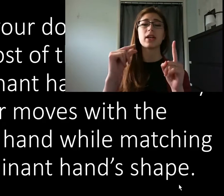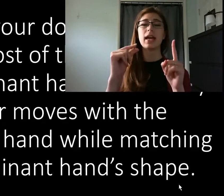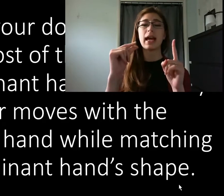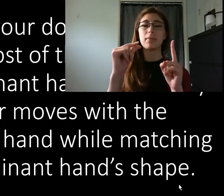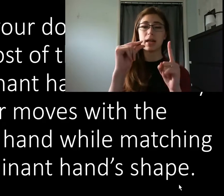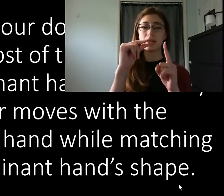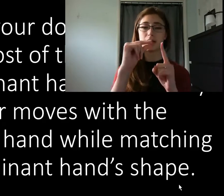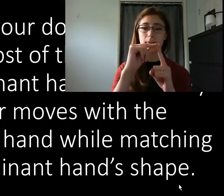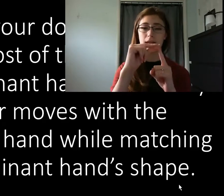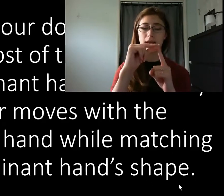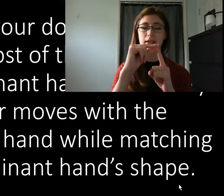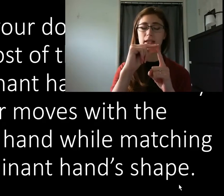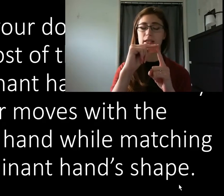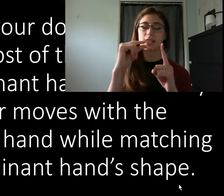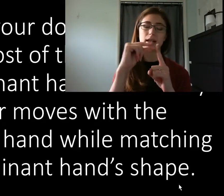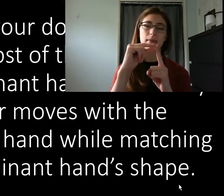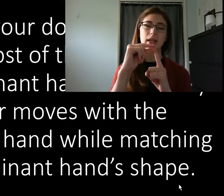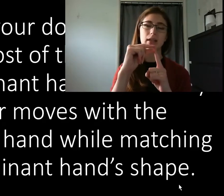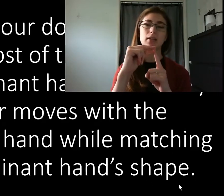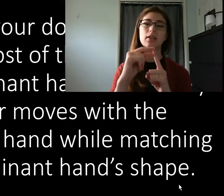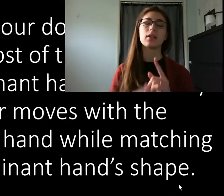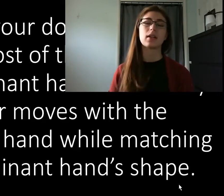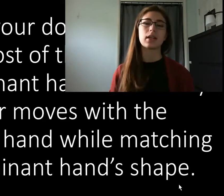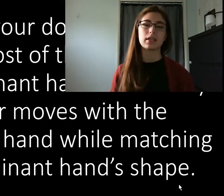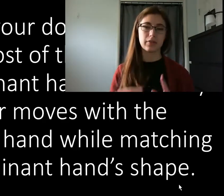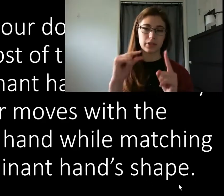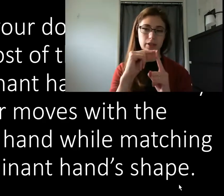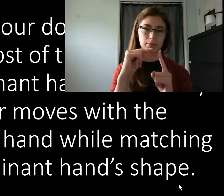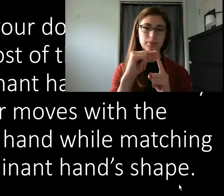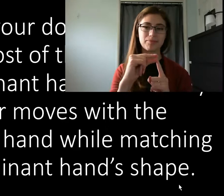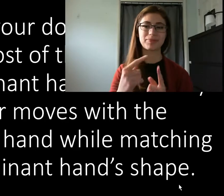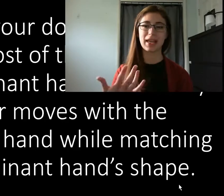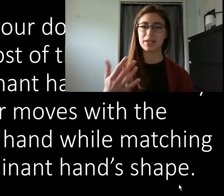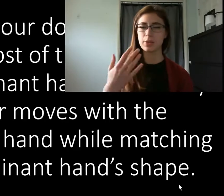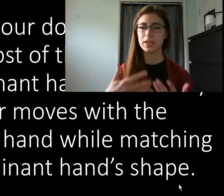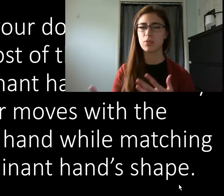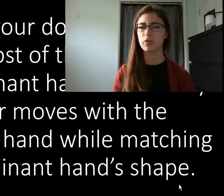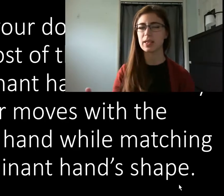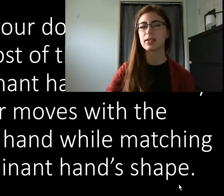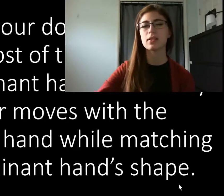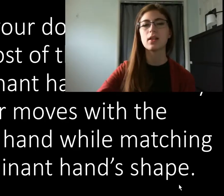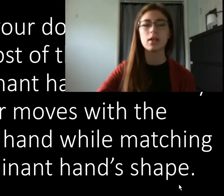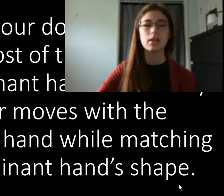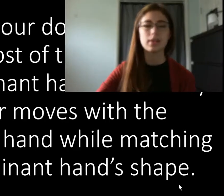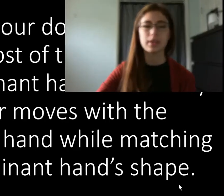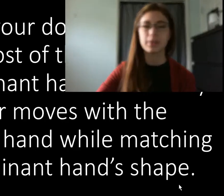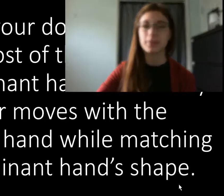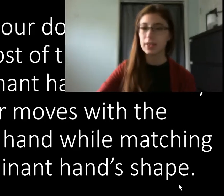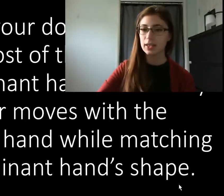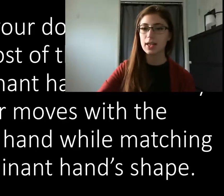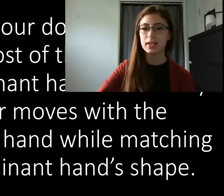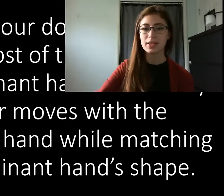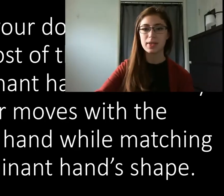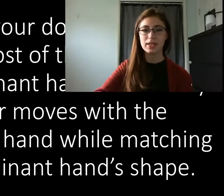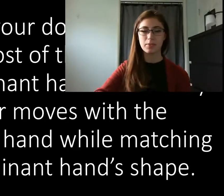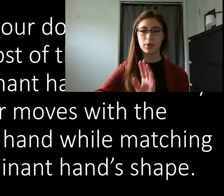bunch. And my dominant hand is coming in a different shape and doing the movement. So